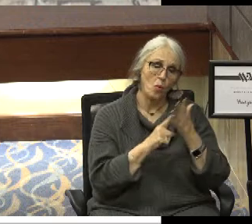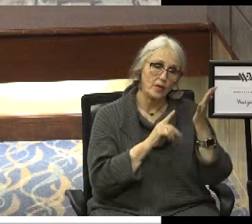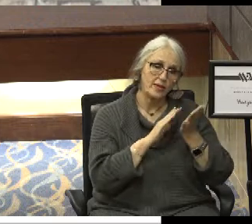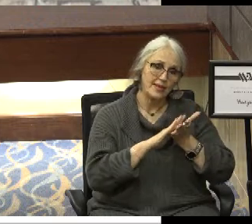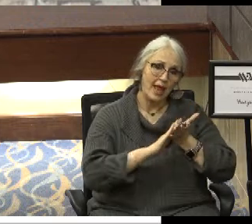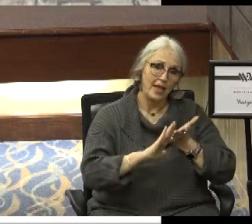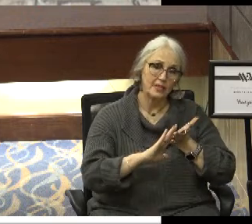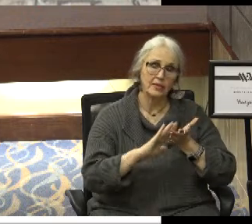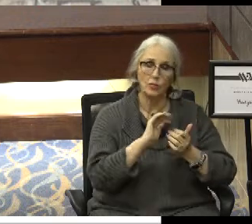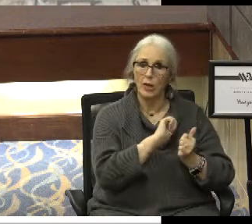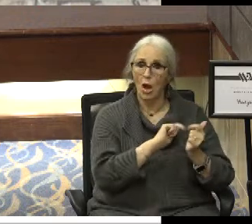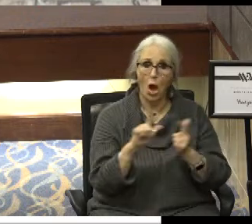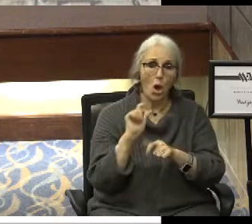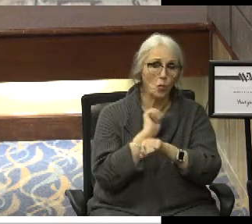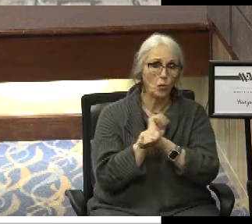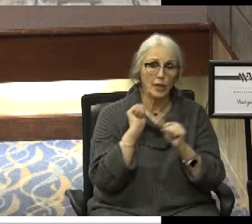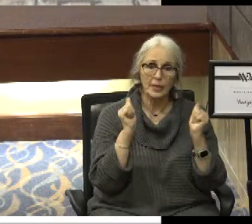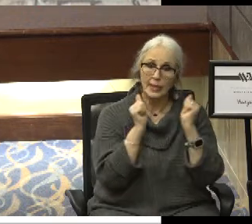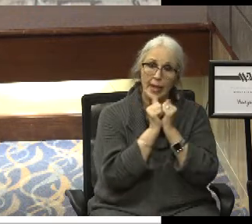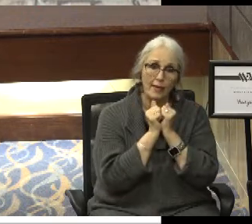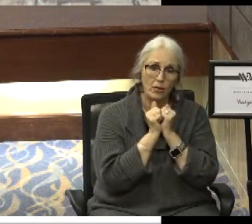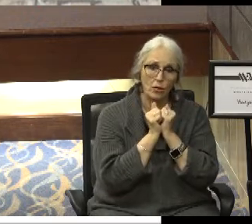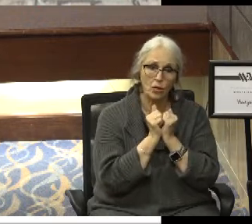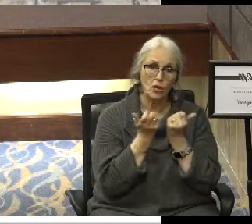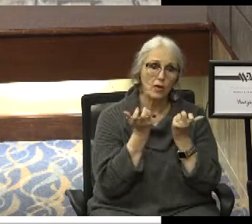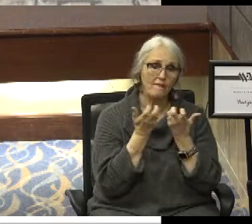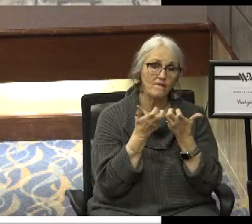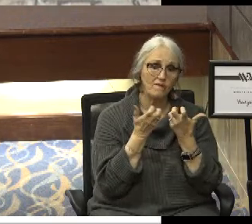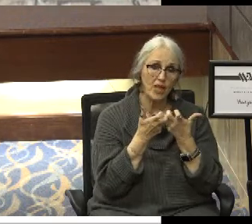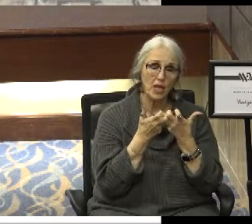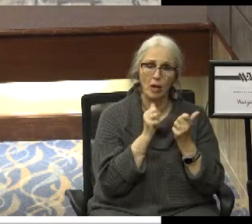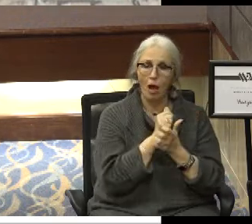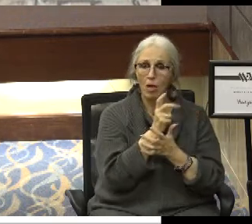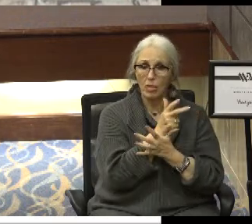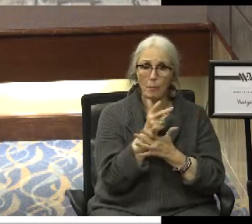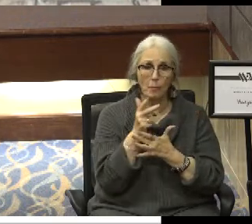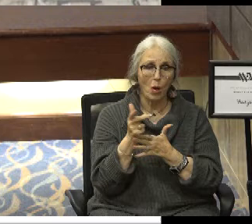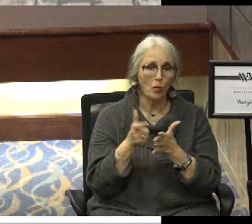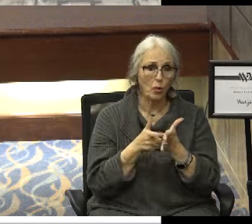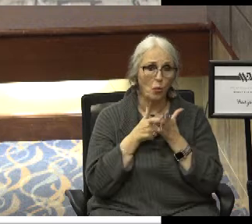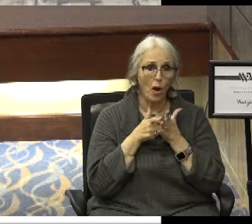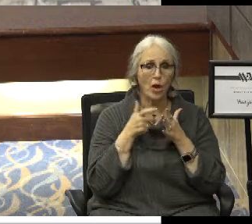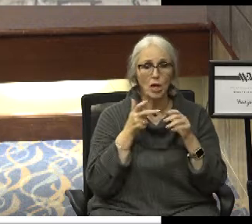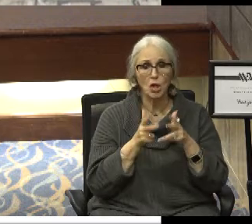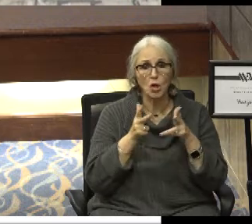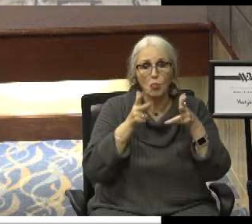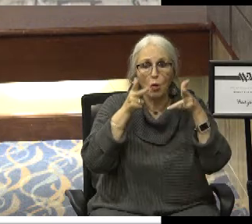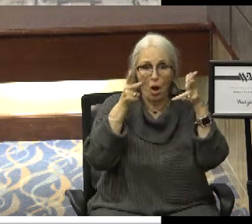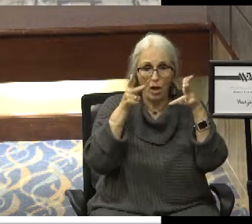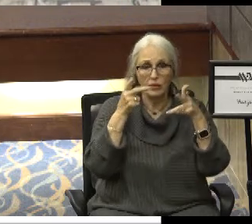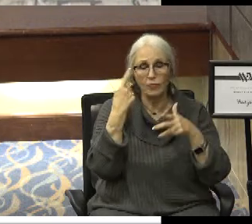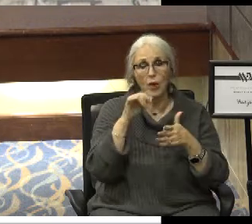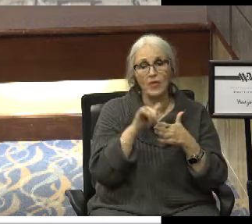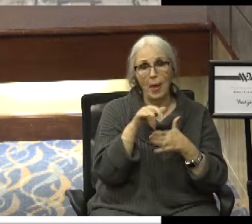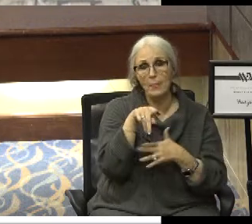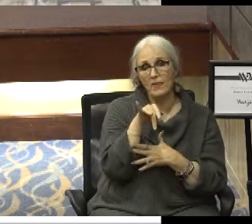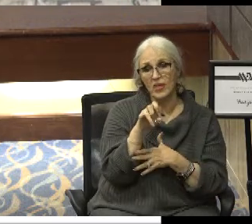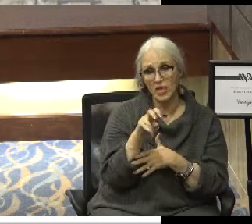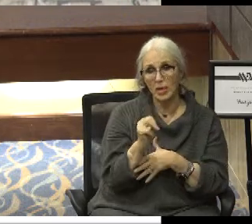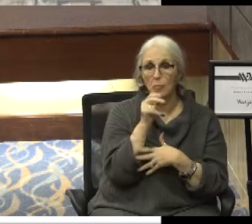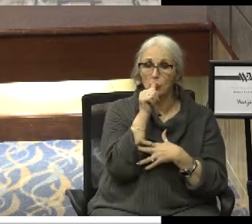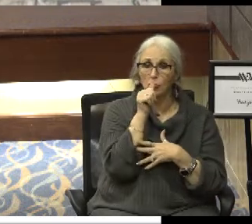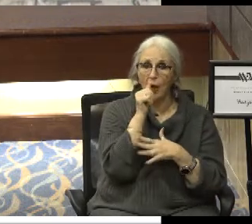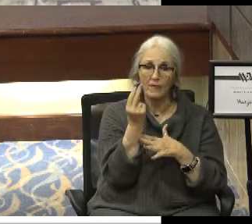all working together is in order to fit all the parking that's required in that garage for the pavilion and then private